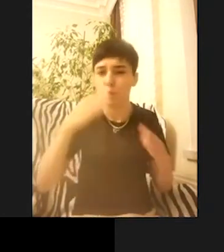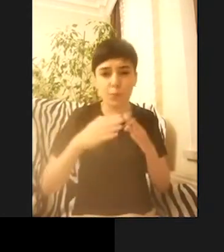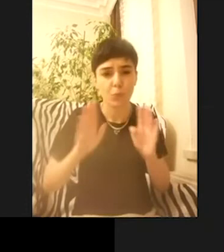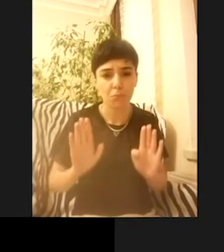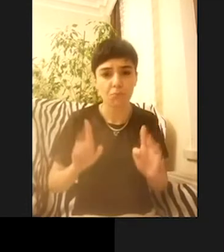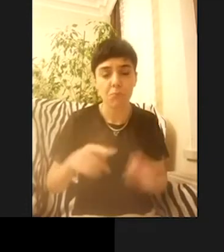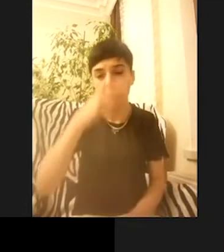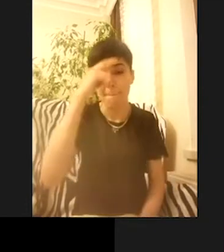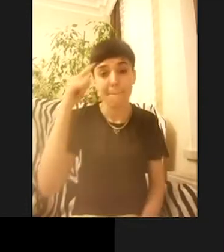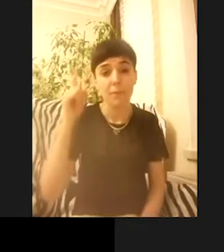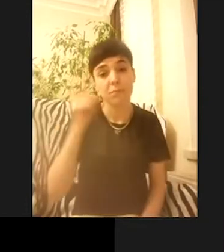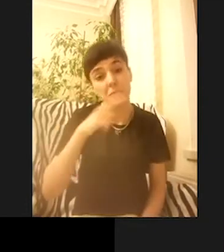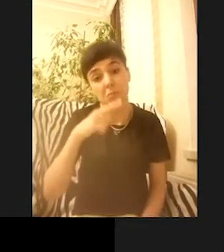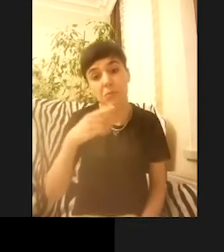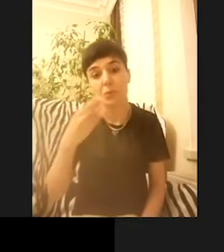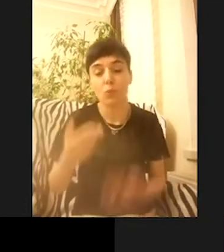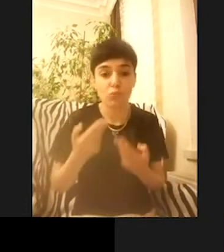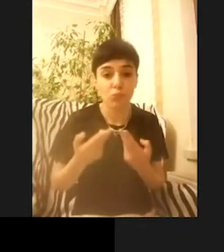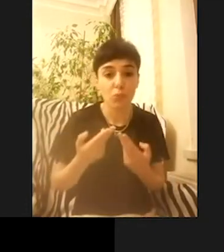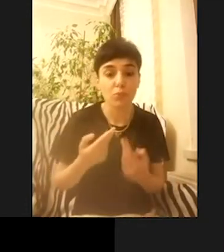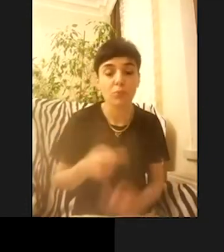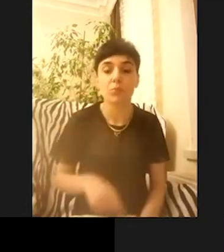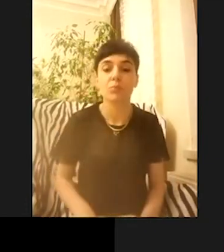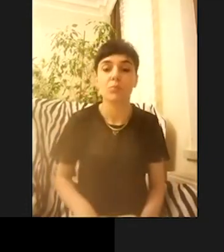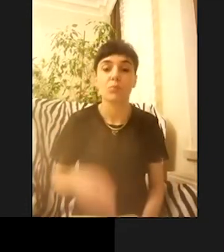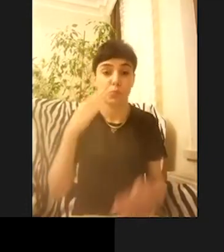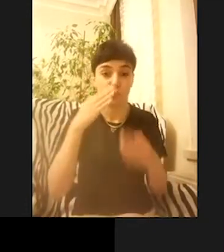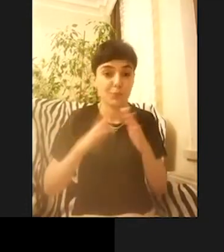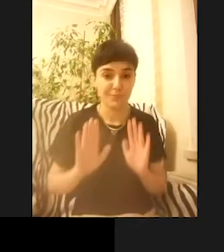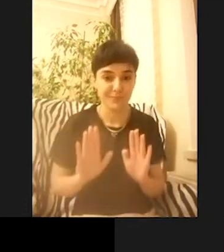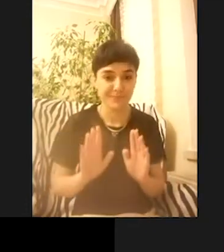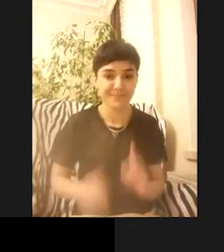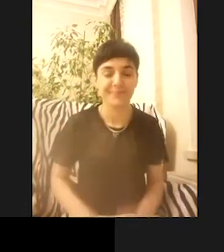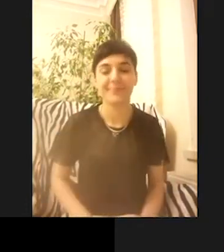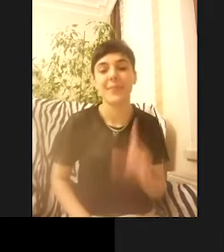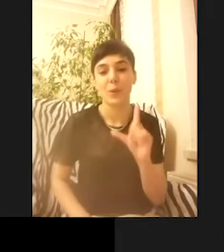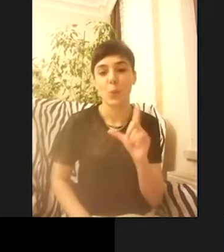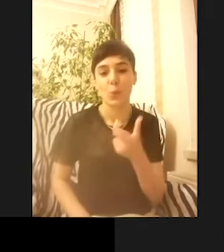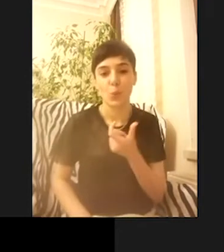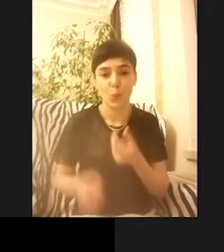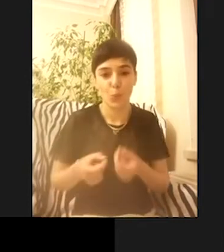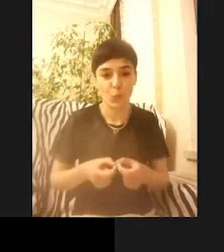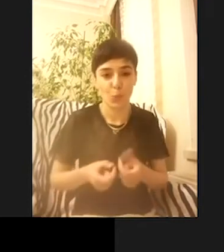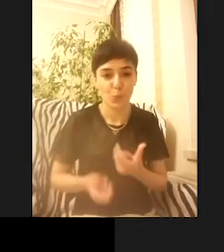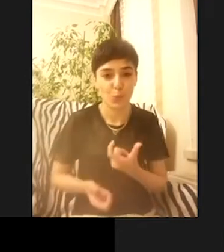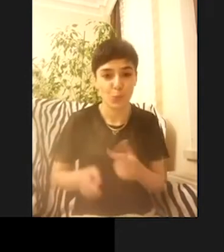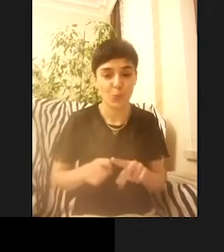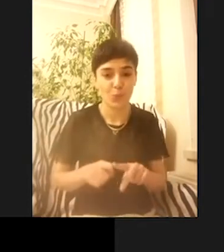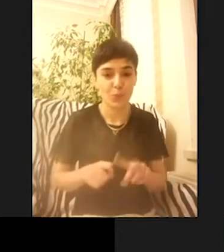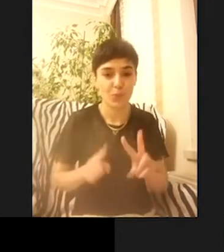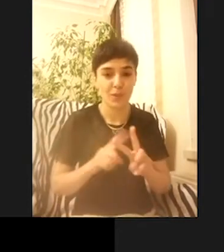if I should say it like that, Lübnanca, if I say it correct. Yeah. See, I do not say it correct, which is exactly